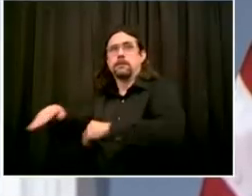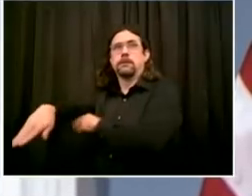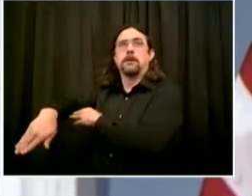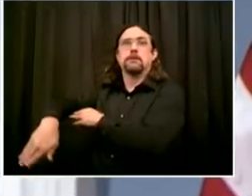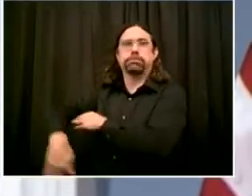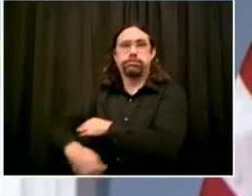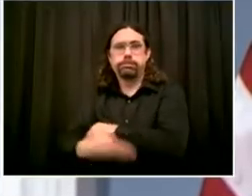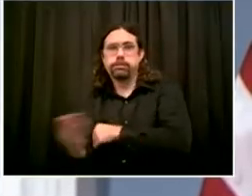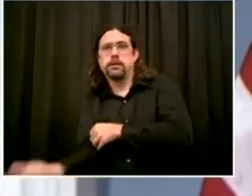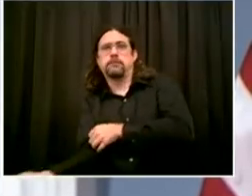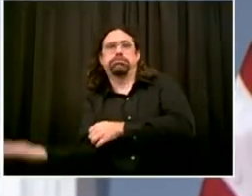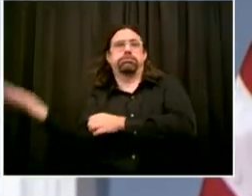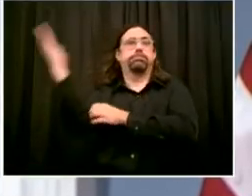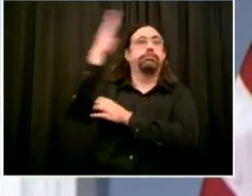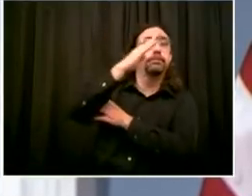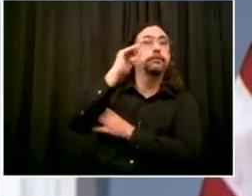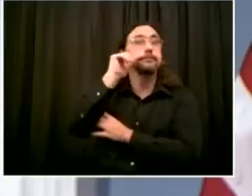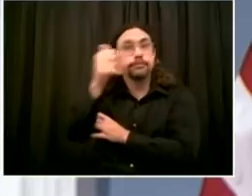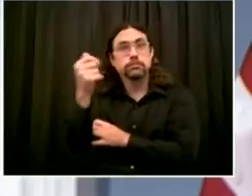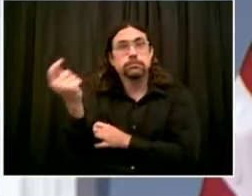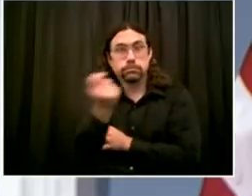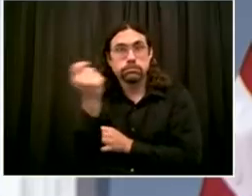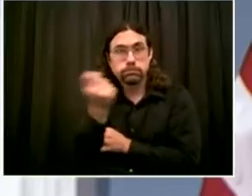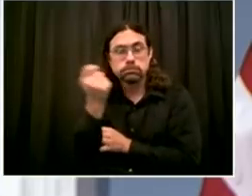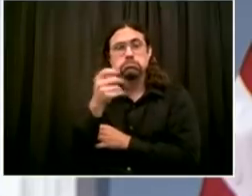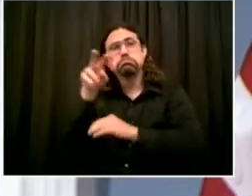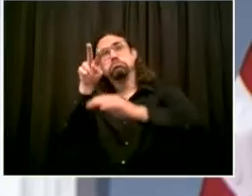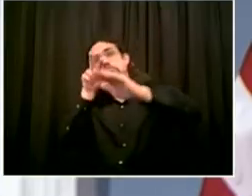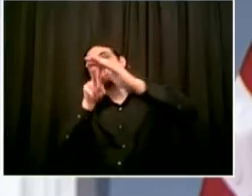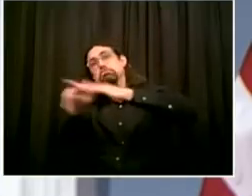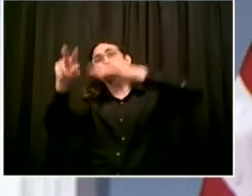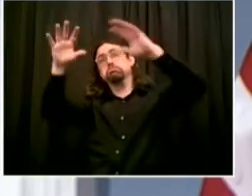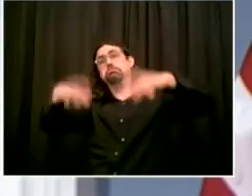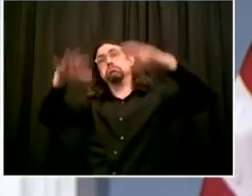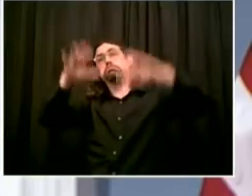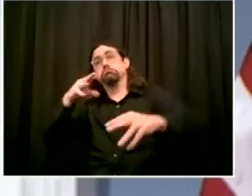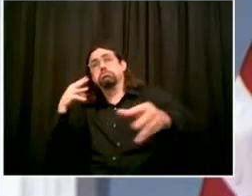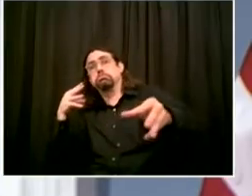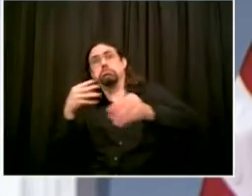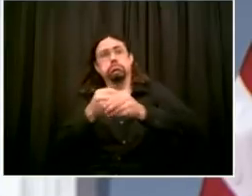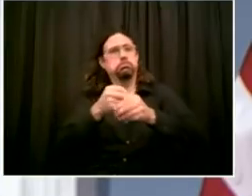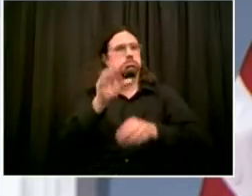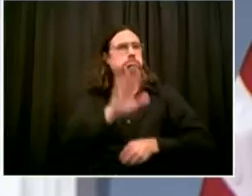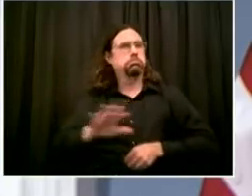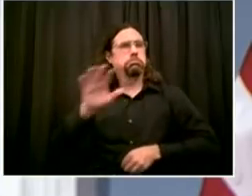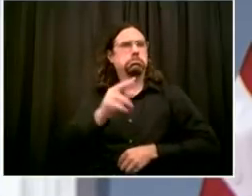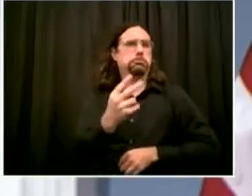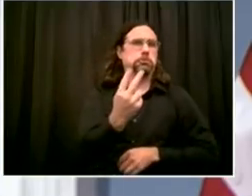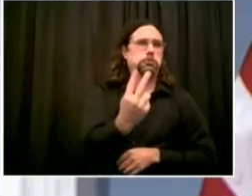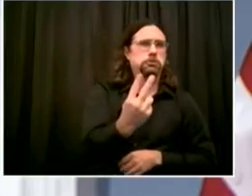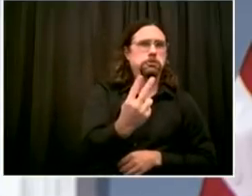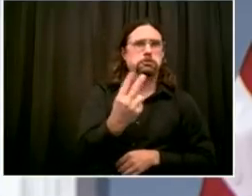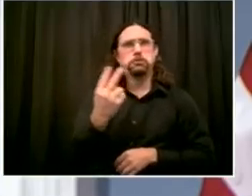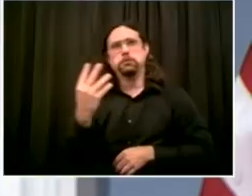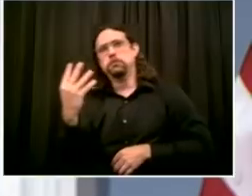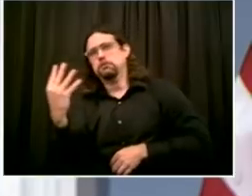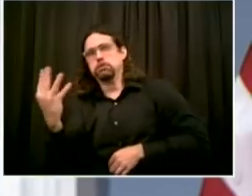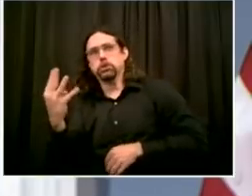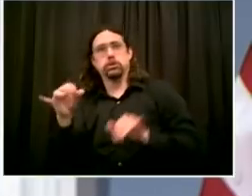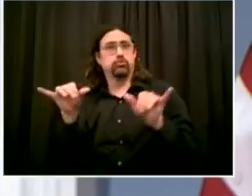locally higher amounts of rain. It should be the bulk of the rain we expect to come in between 1 and 6 p.m.